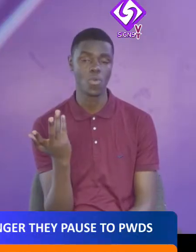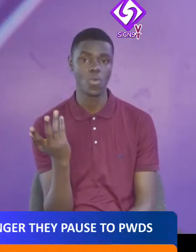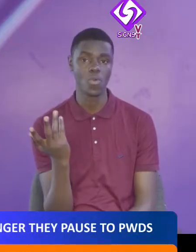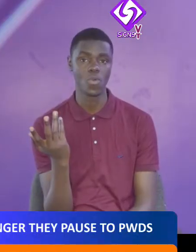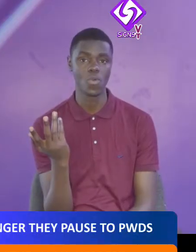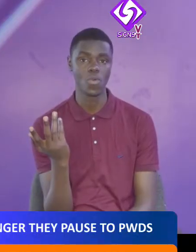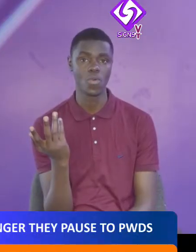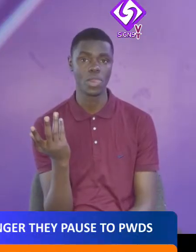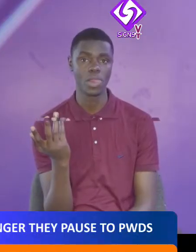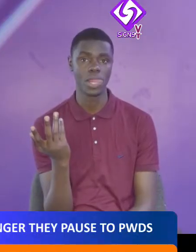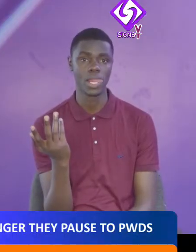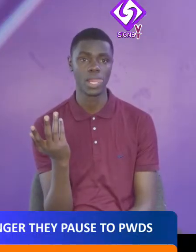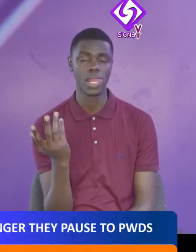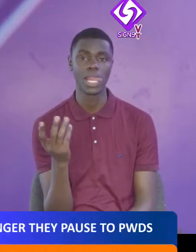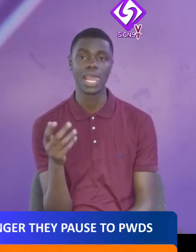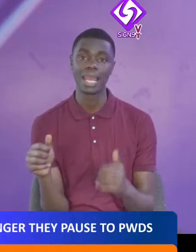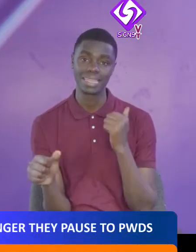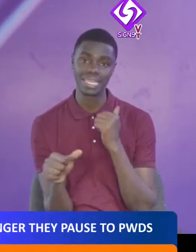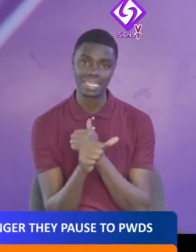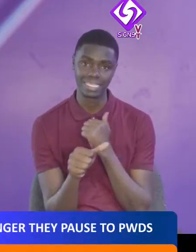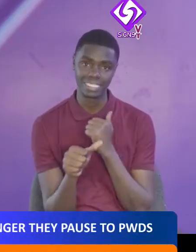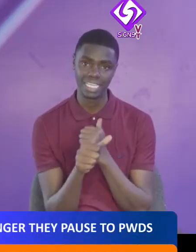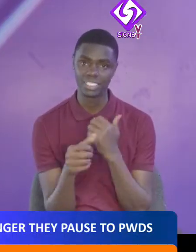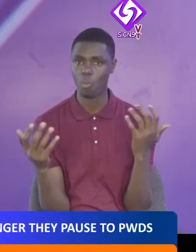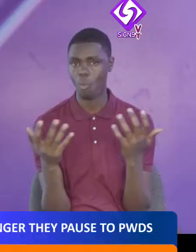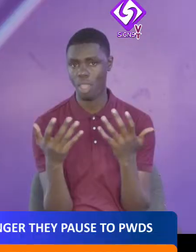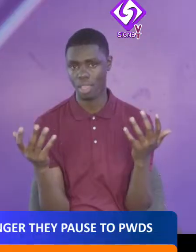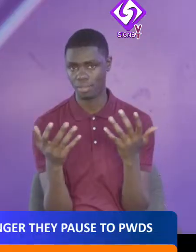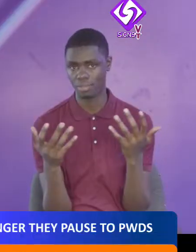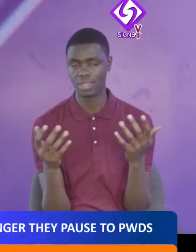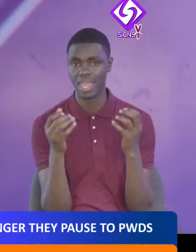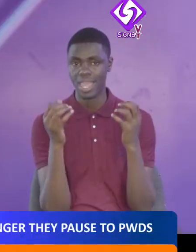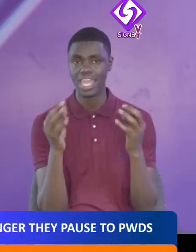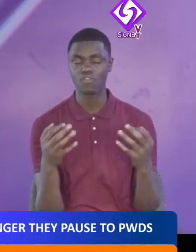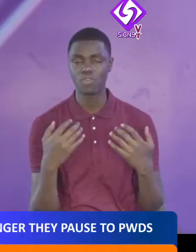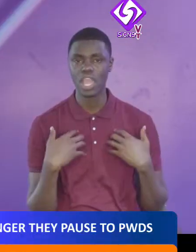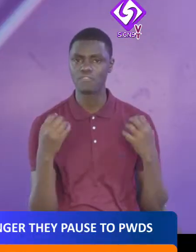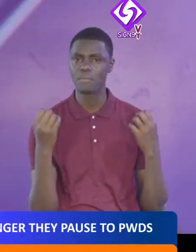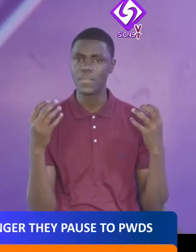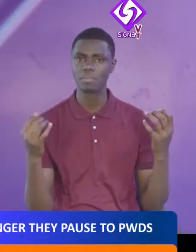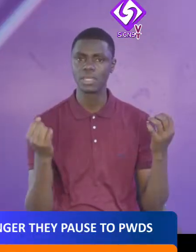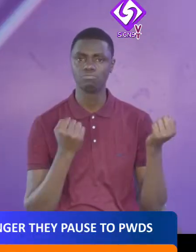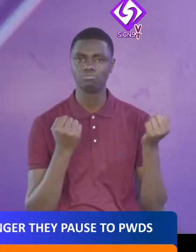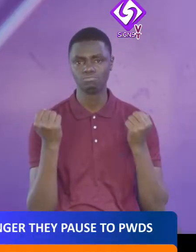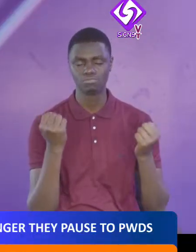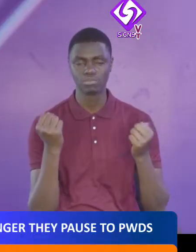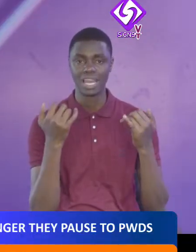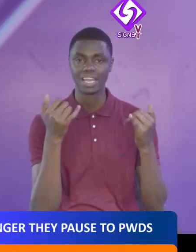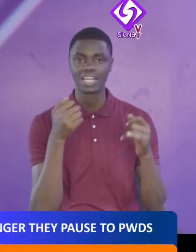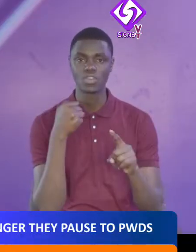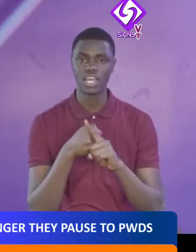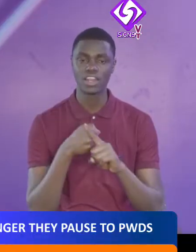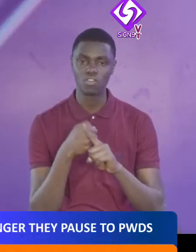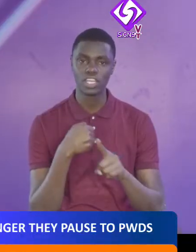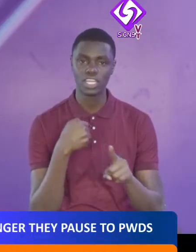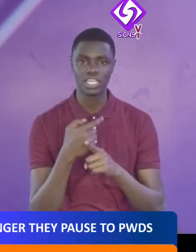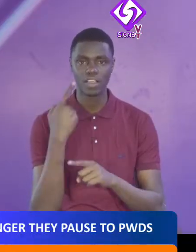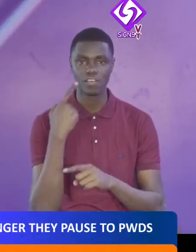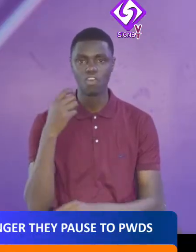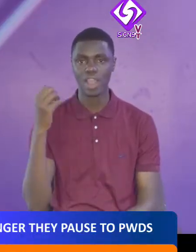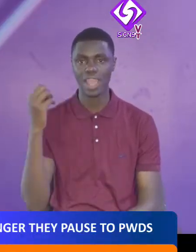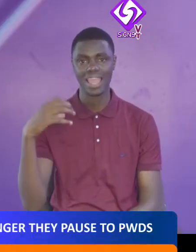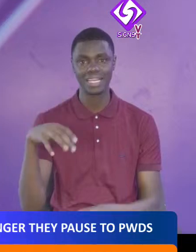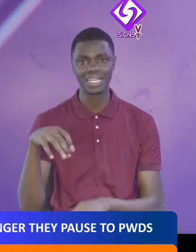So the danger comes in when we have many of them. And right now, they're advocating especially for electric